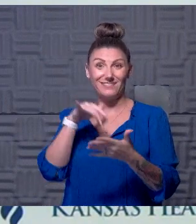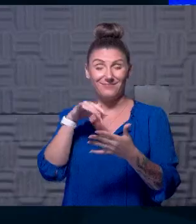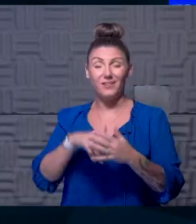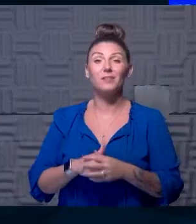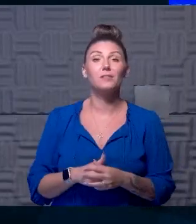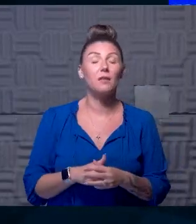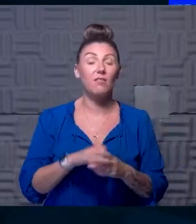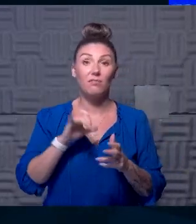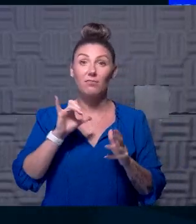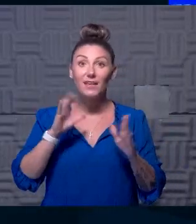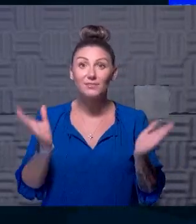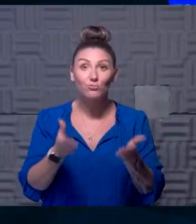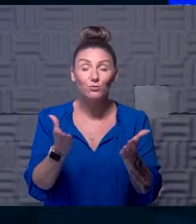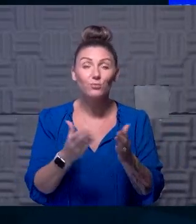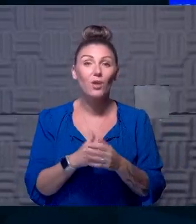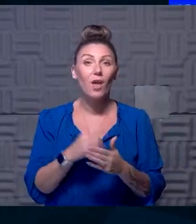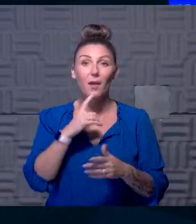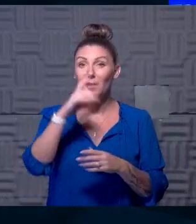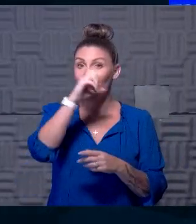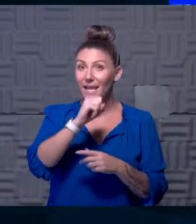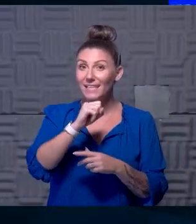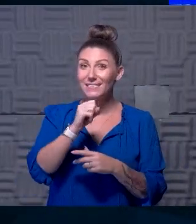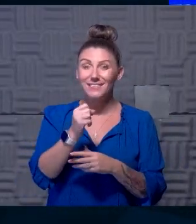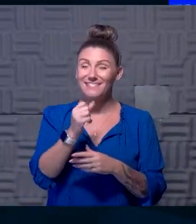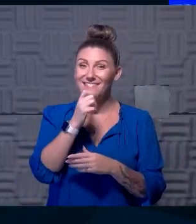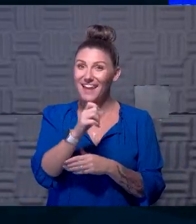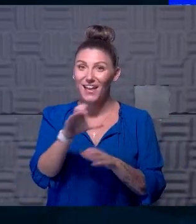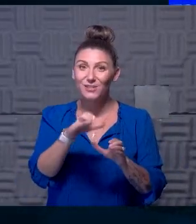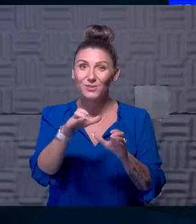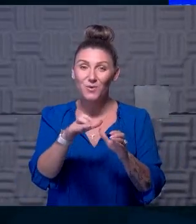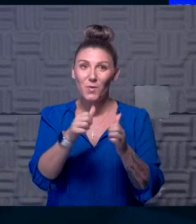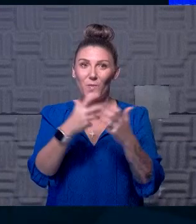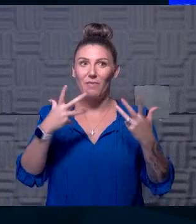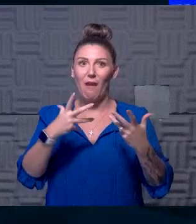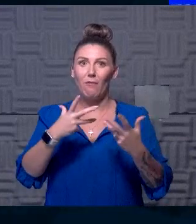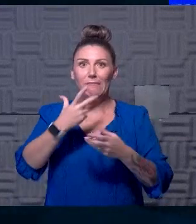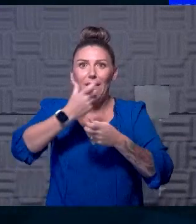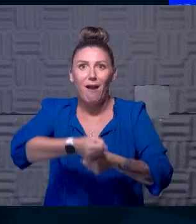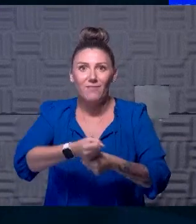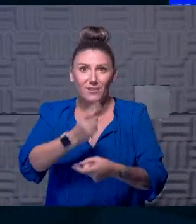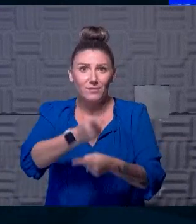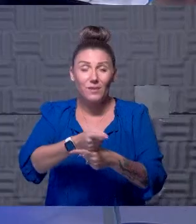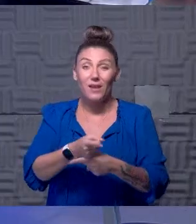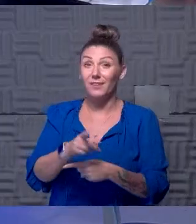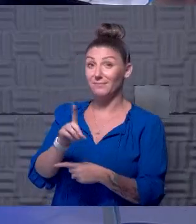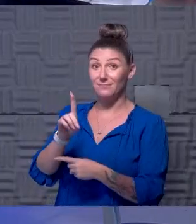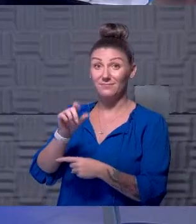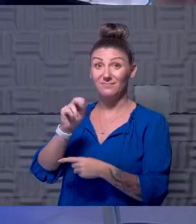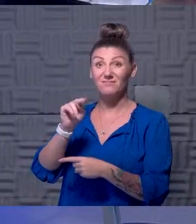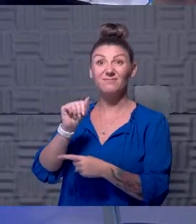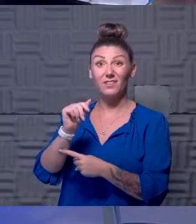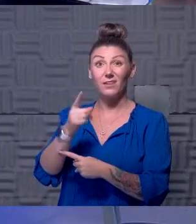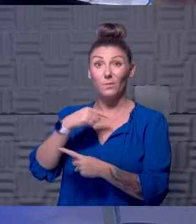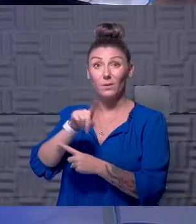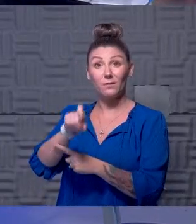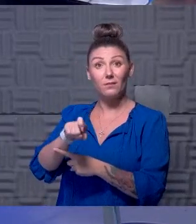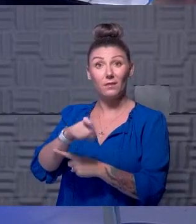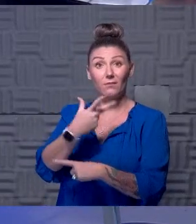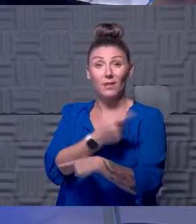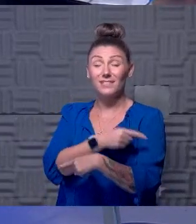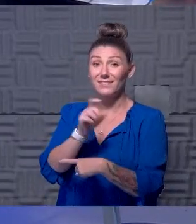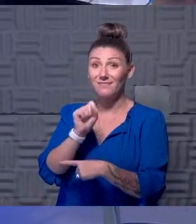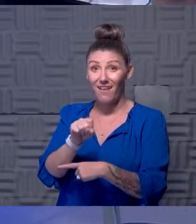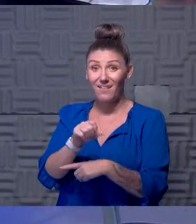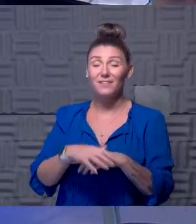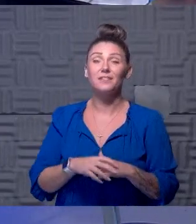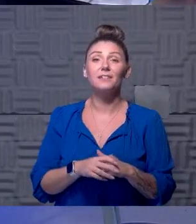that's encouraging. I'm guessing they wouldn't do that without some degree of confidence. And Dana, we need a vaccine. Yeah, absolutely. We do.